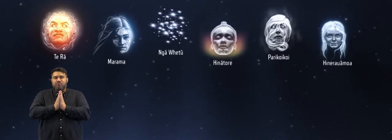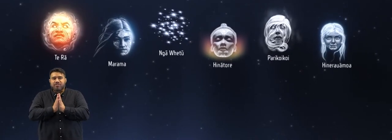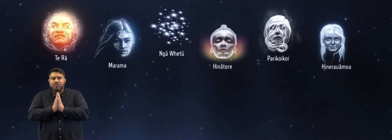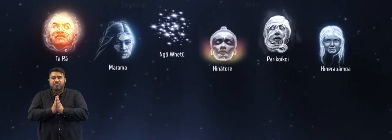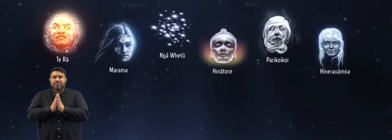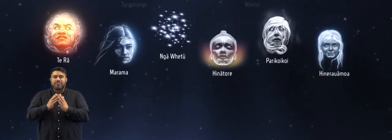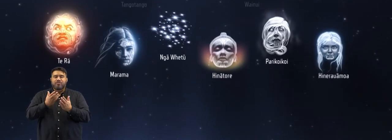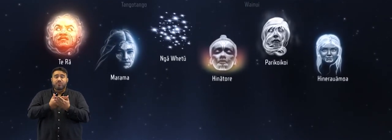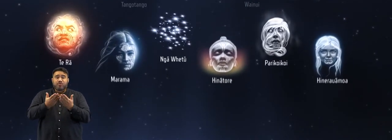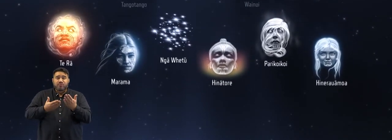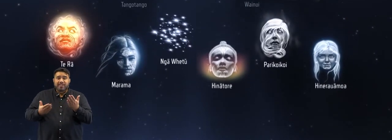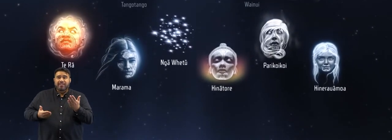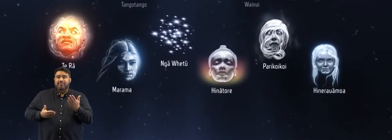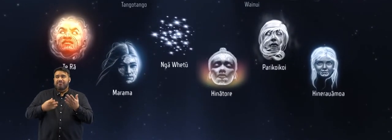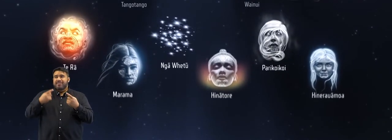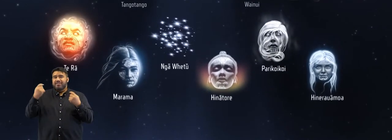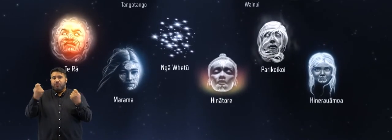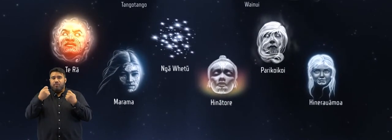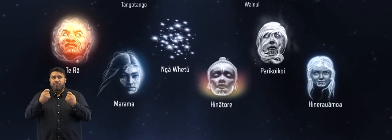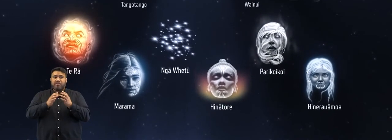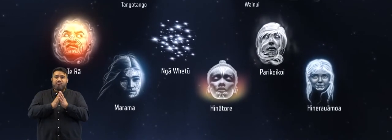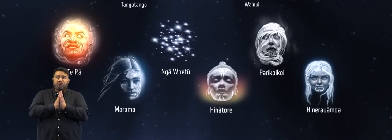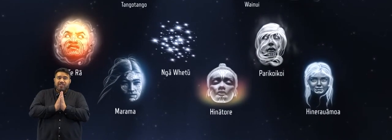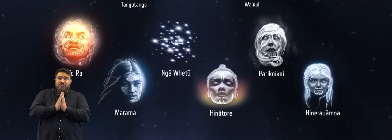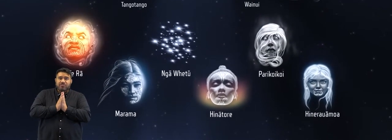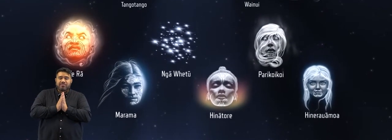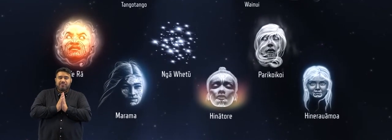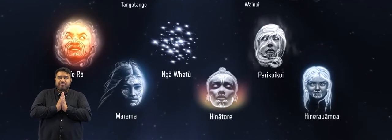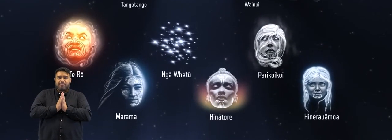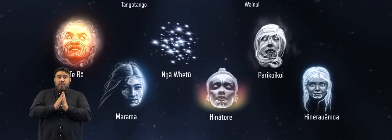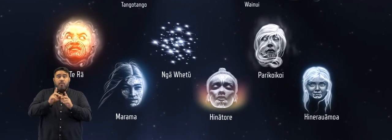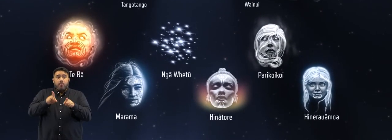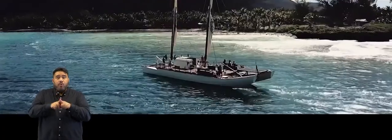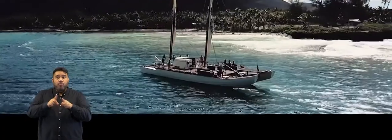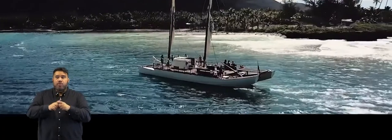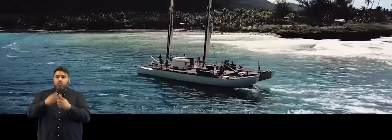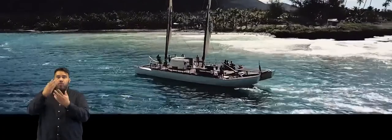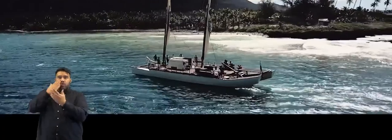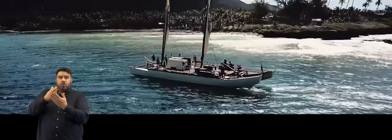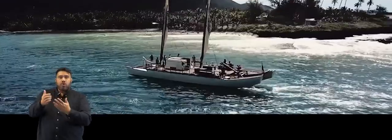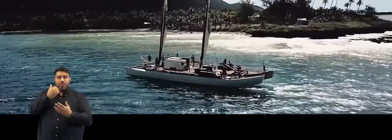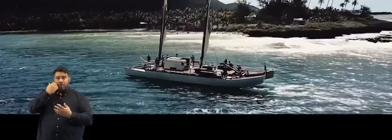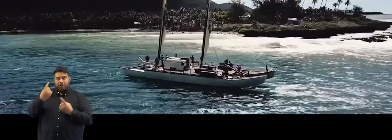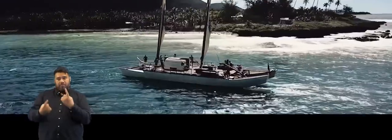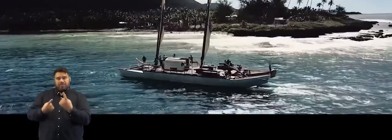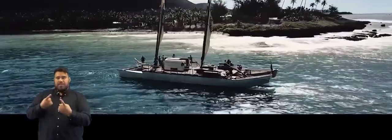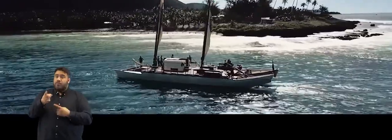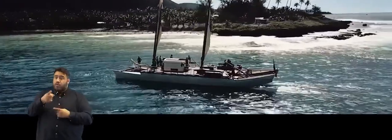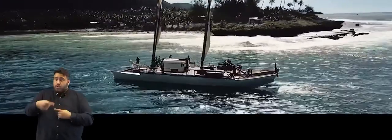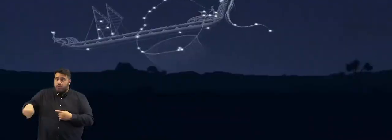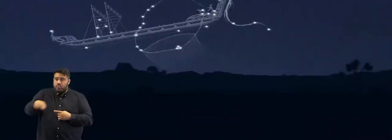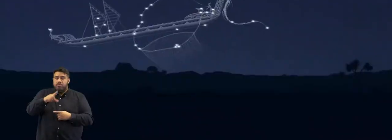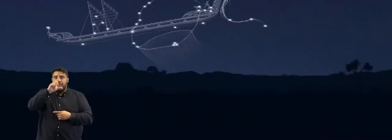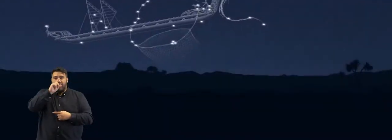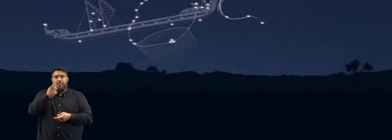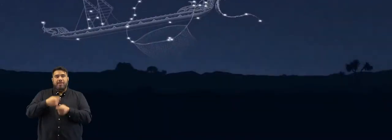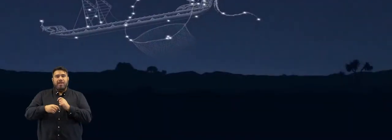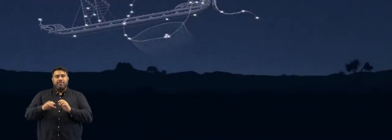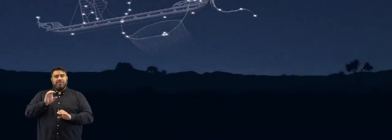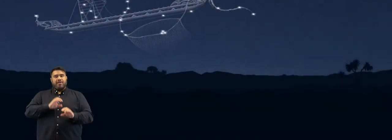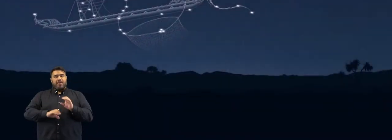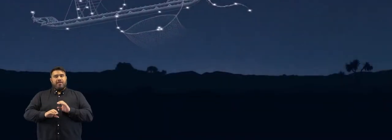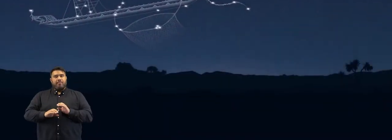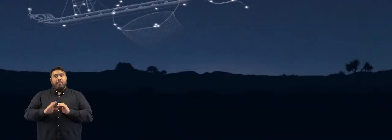cultural narrative and practice, and even ceremony and religion, we can also show Māori they can be scientists